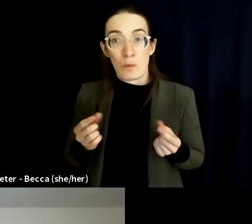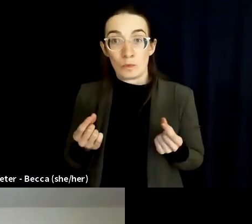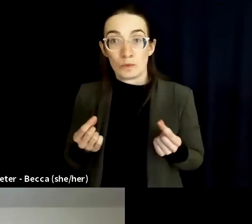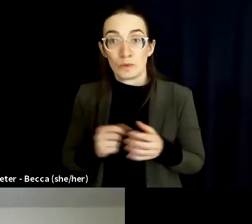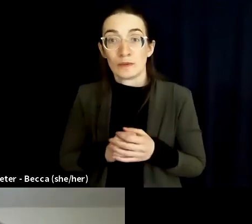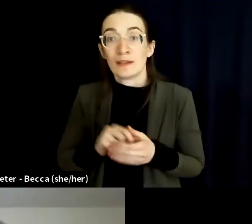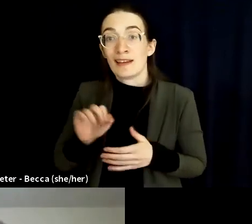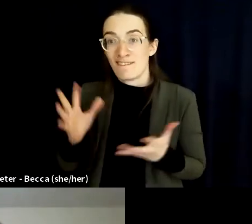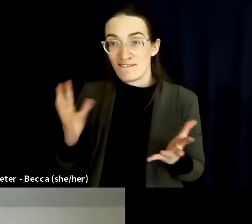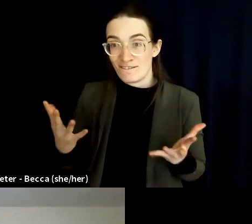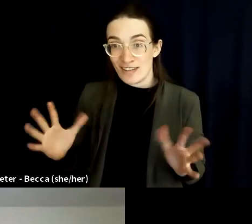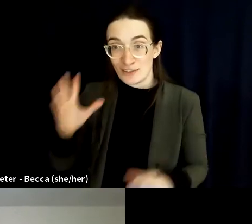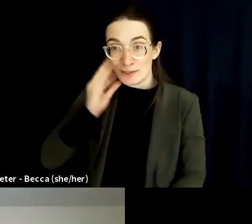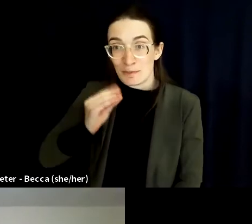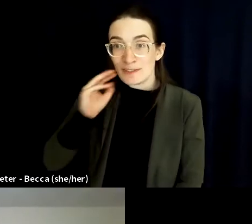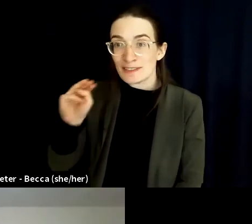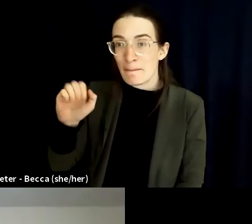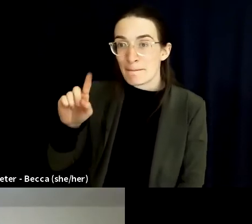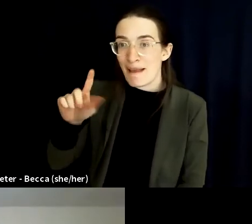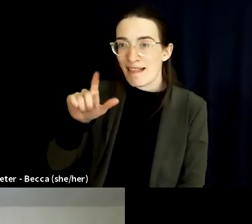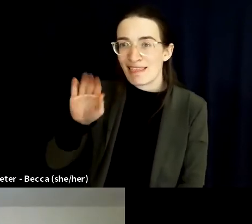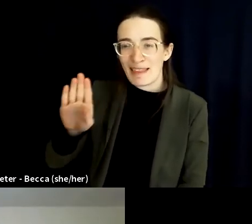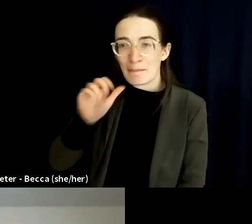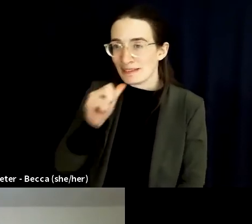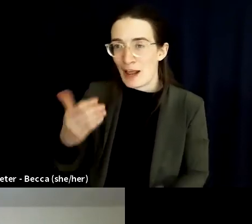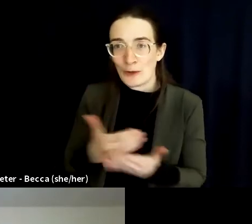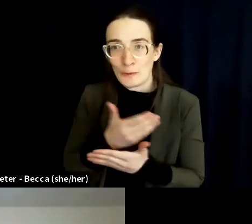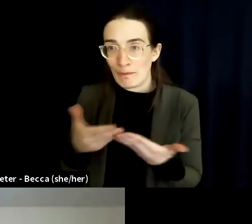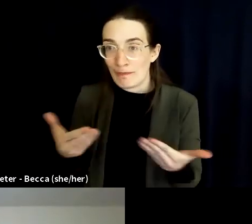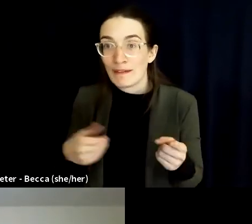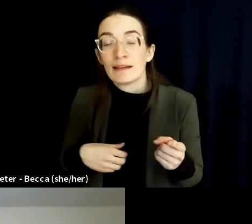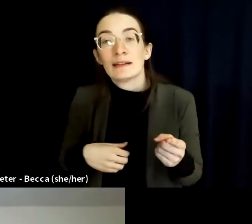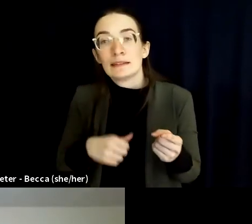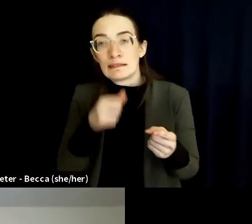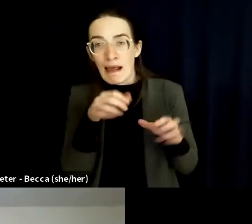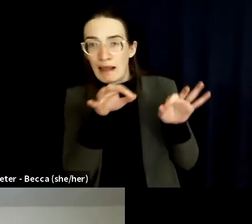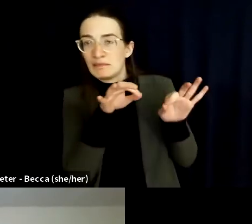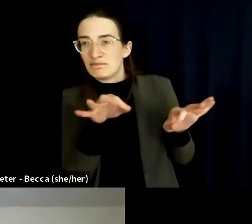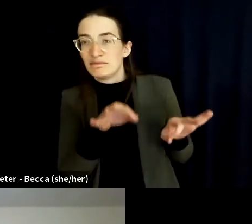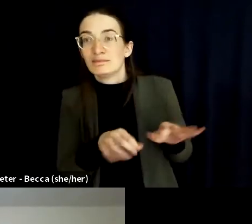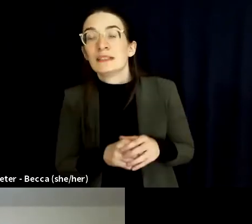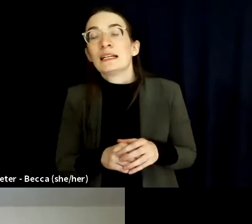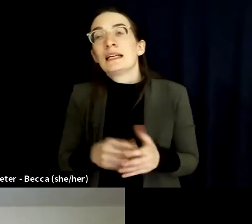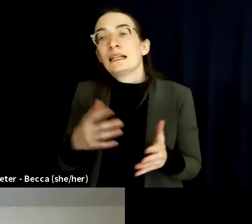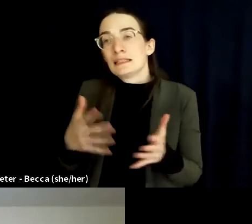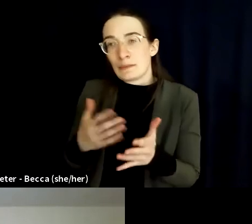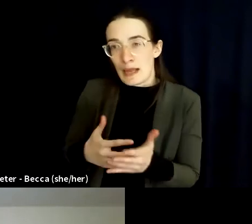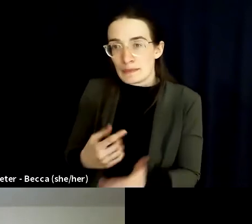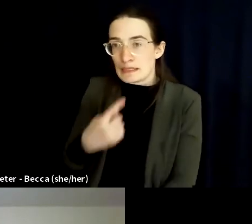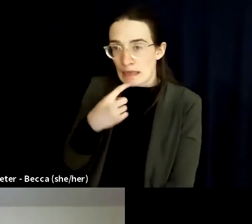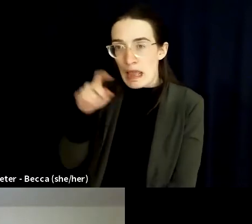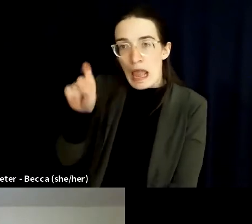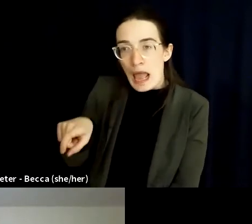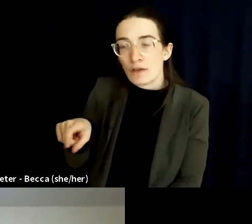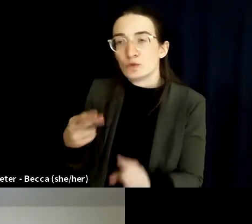ever done a Mad Lib before, it probably won't be too new to you. It's not as directive. Sometimes Mad Libs have, like fill in an adjective or an